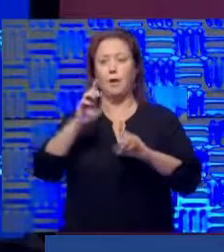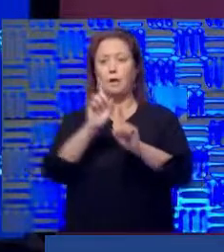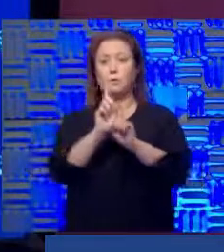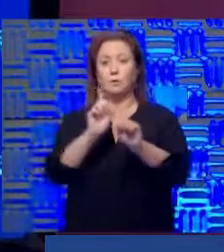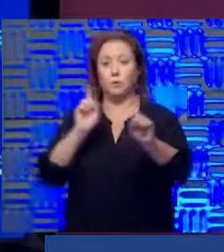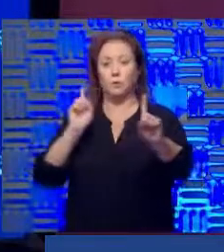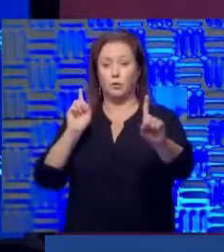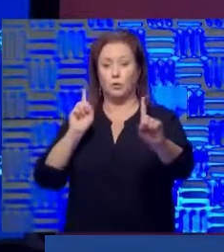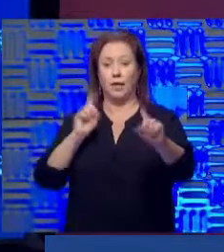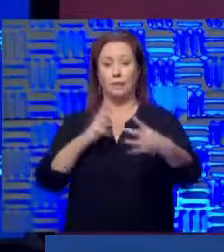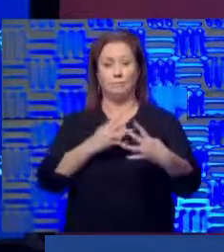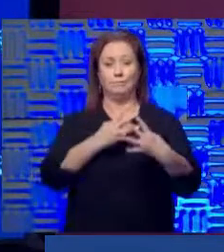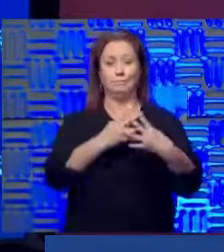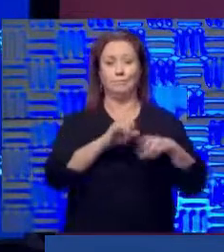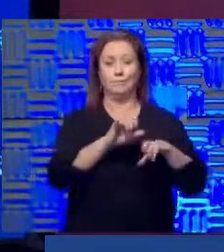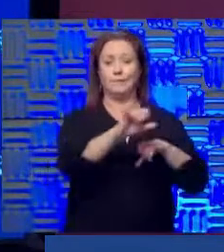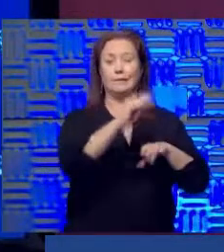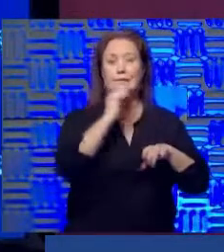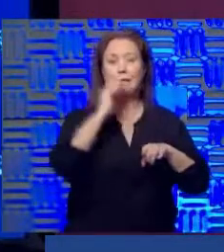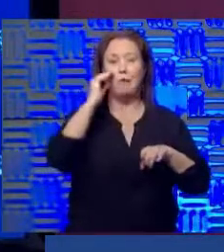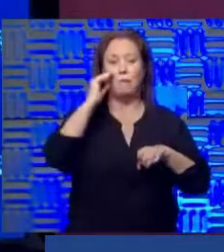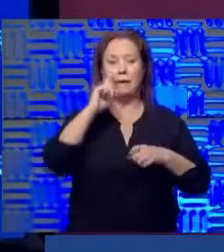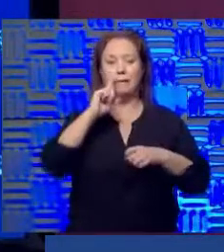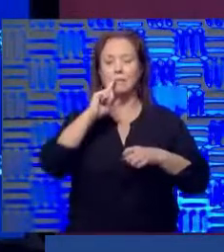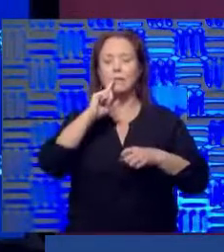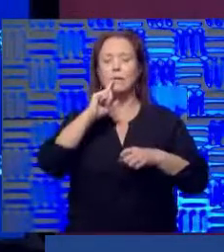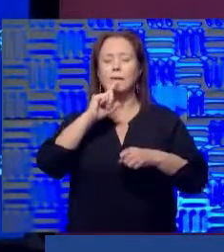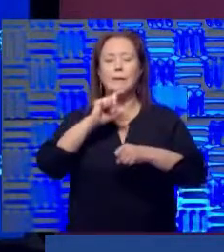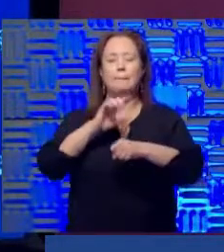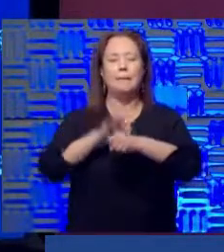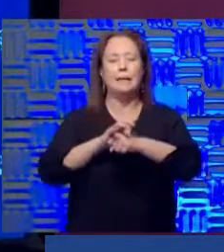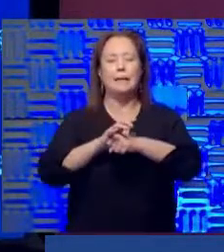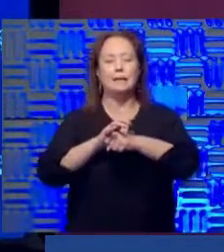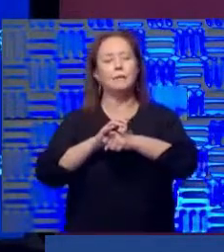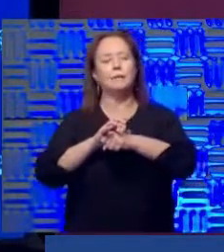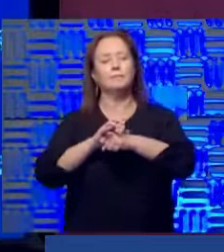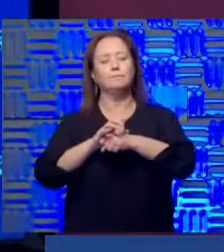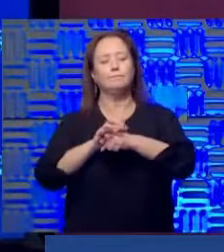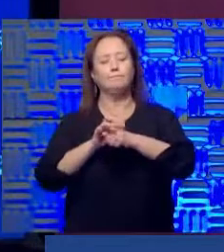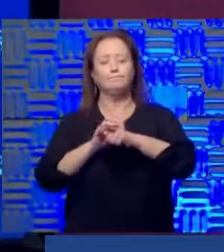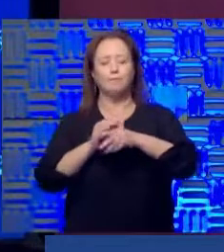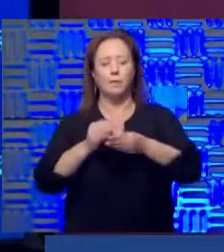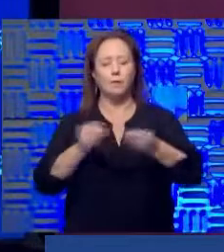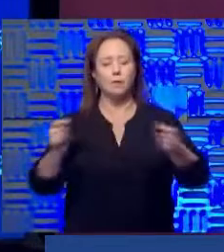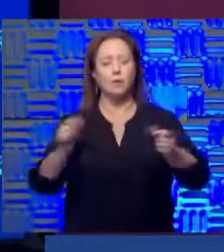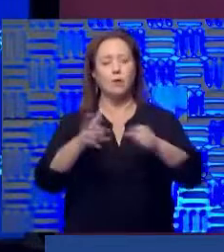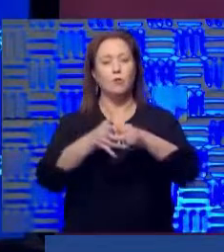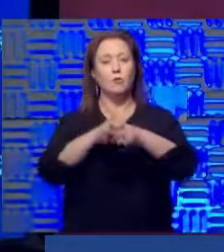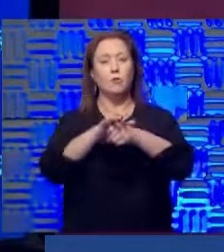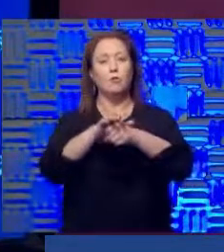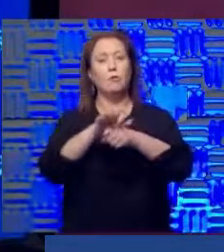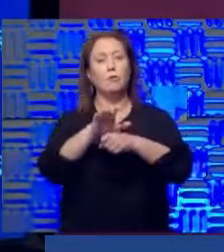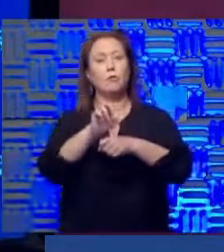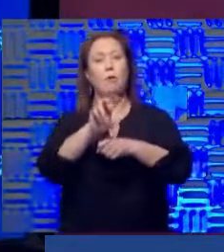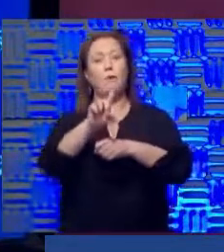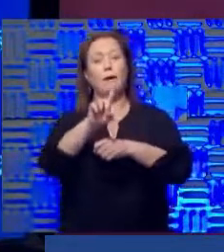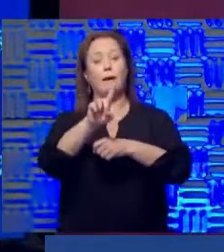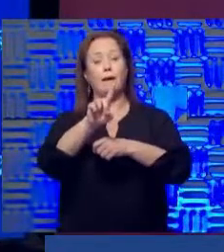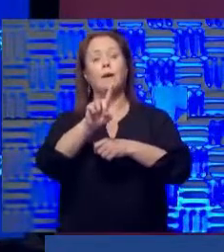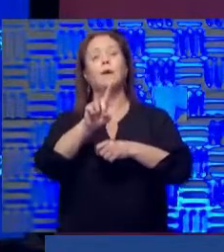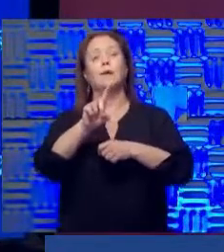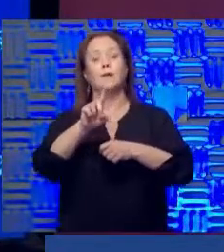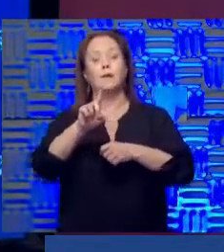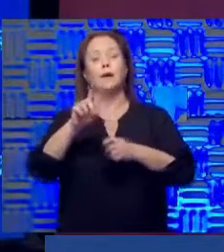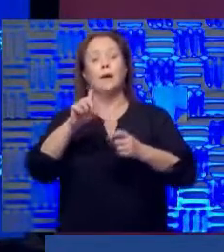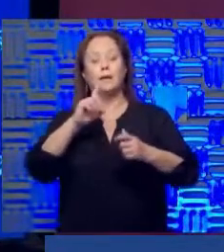distancing, of locking down, of committing to beating this thing. And so that doesn't stop now that we go back. And so we're only as strong as our